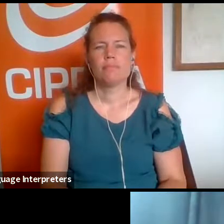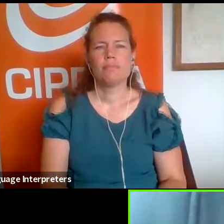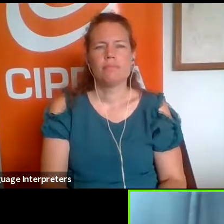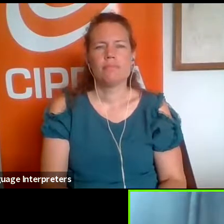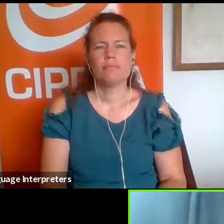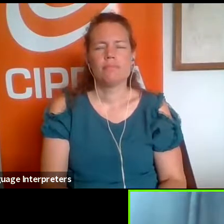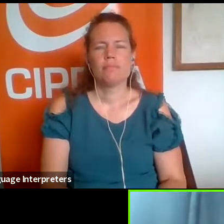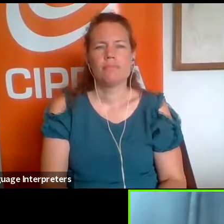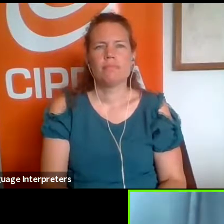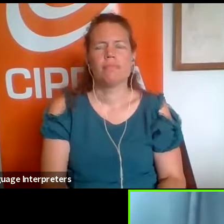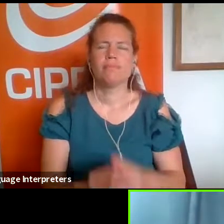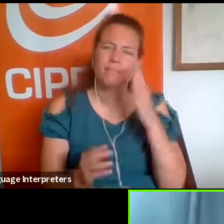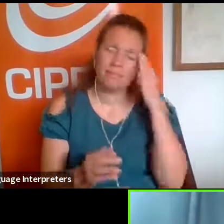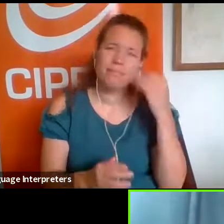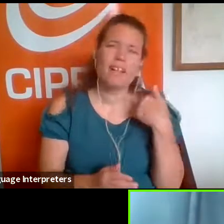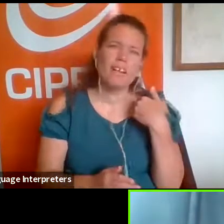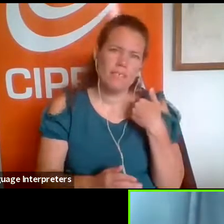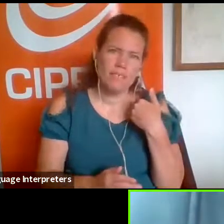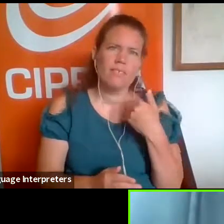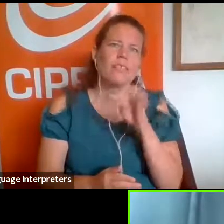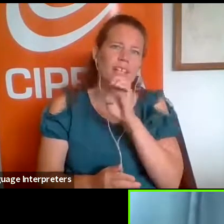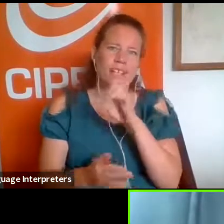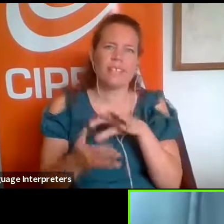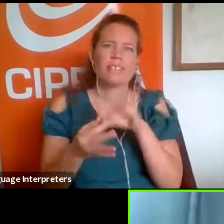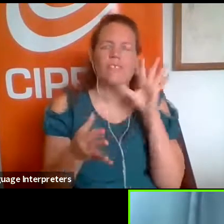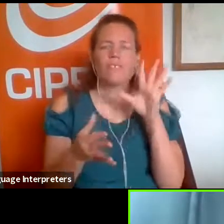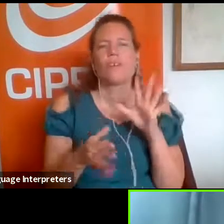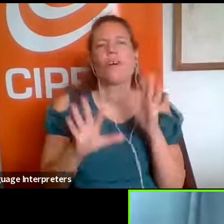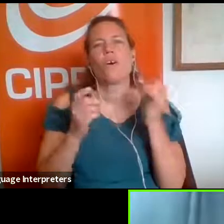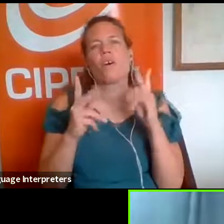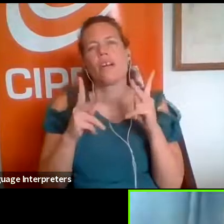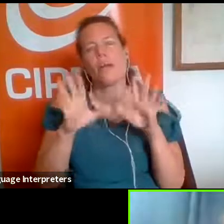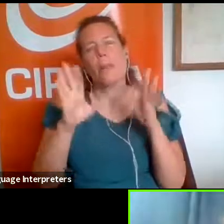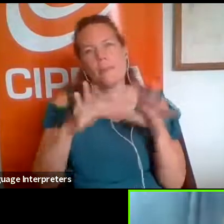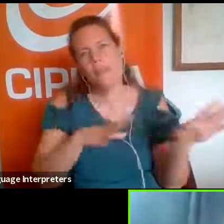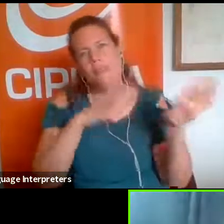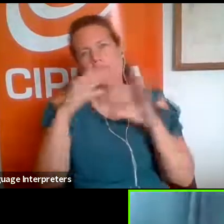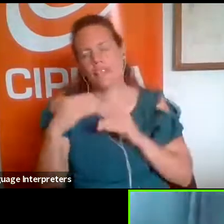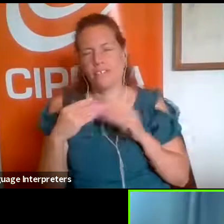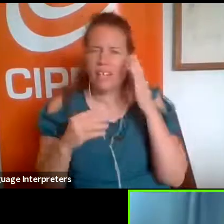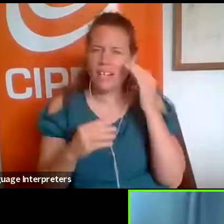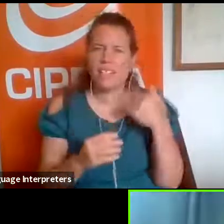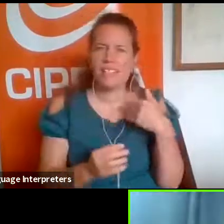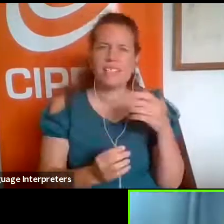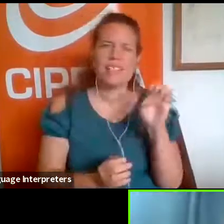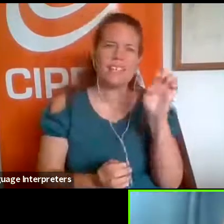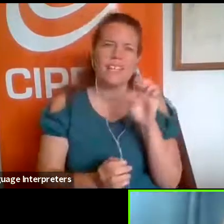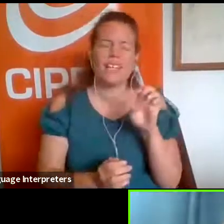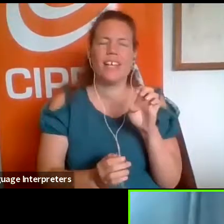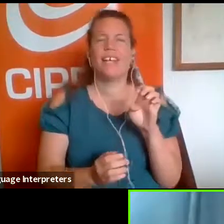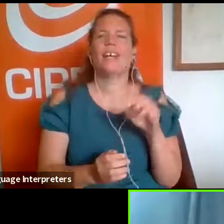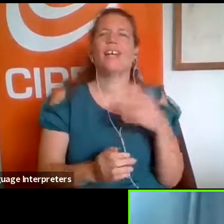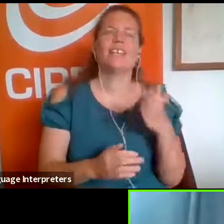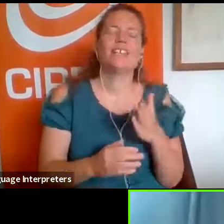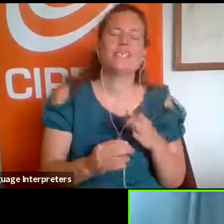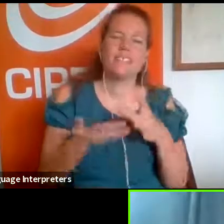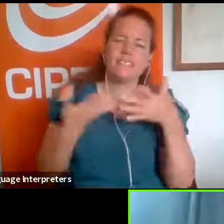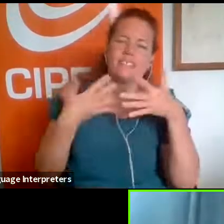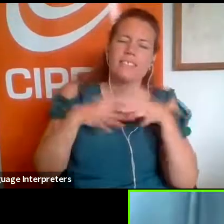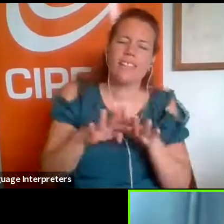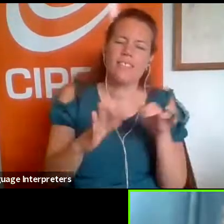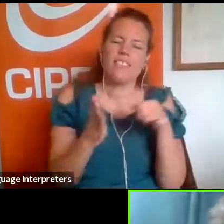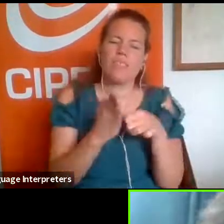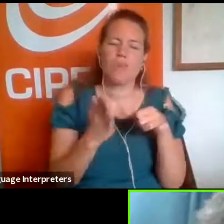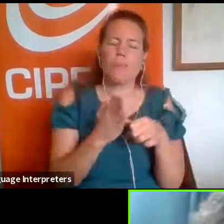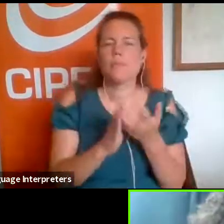I think you might have lost. Okay, so maybe I can go. I see Ekai seems to be having network challenges. So to speak